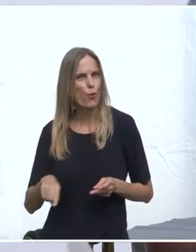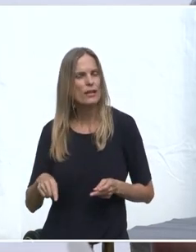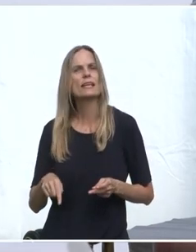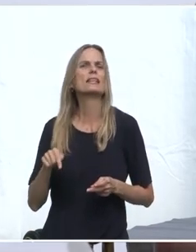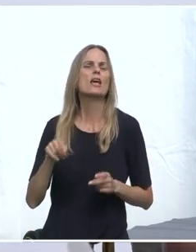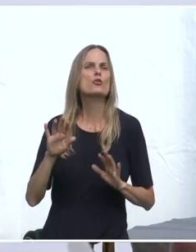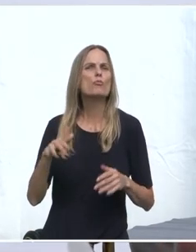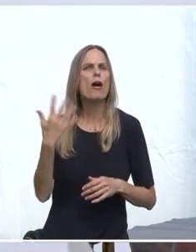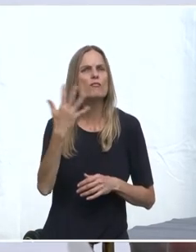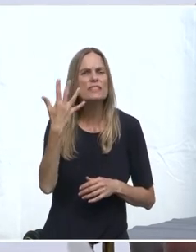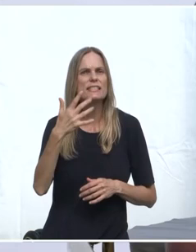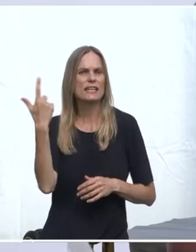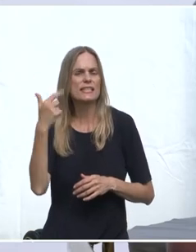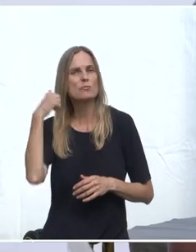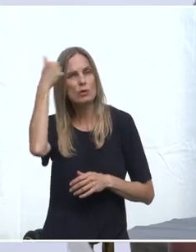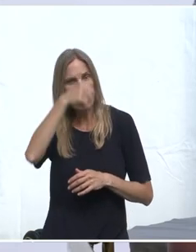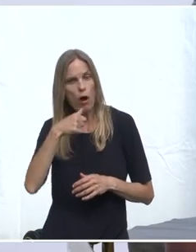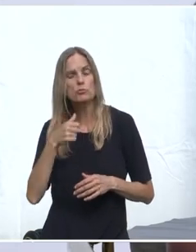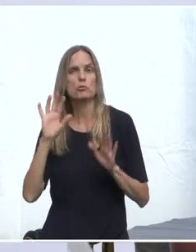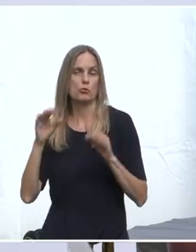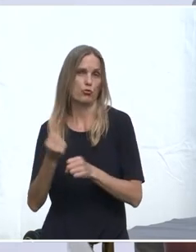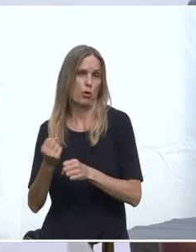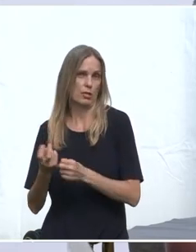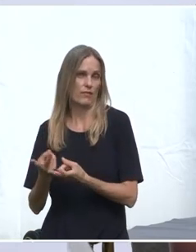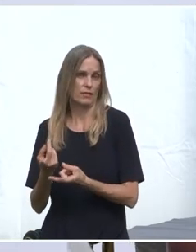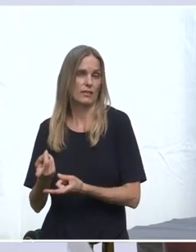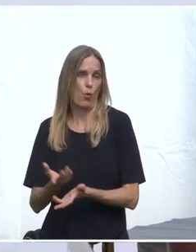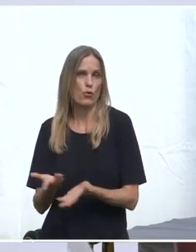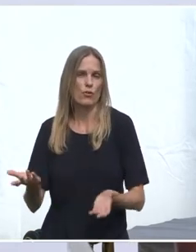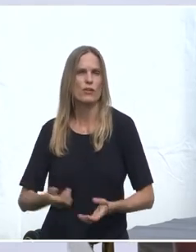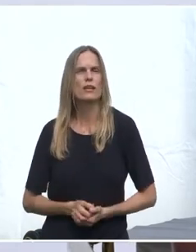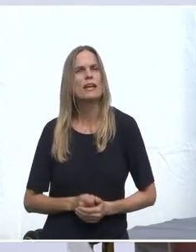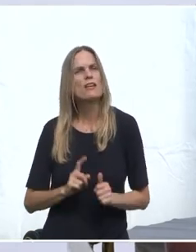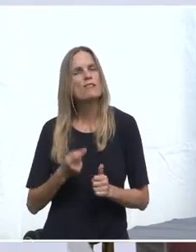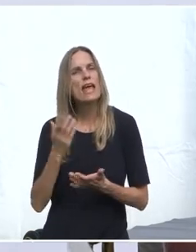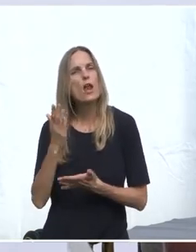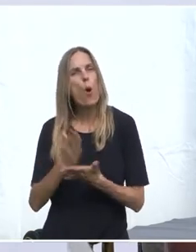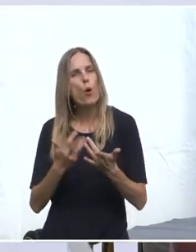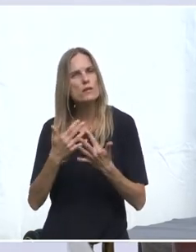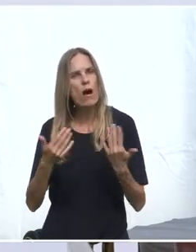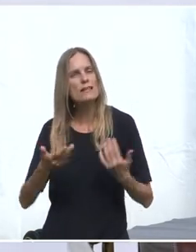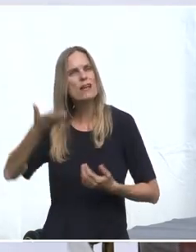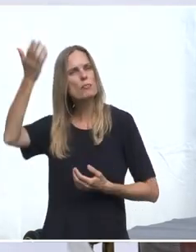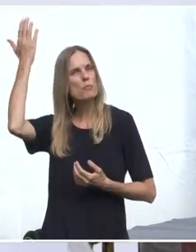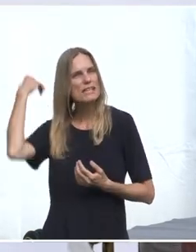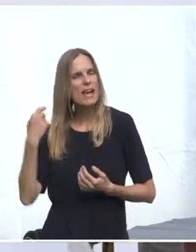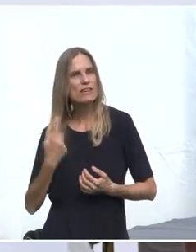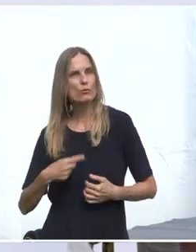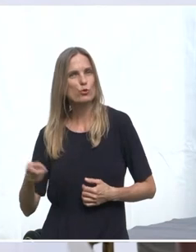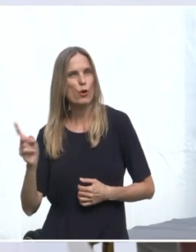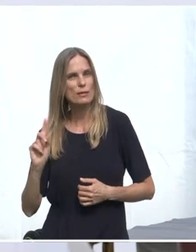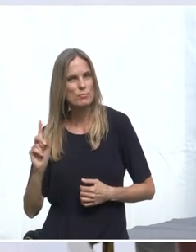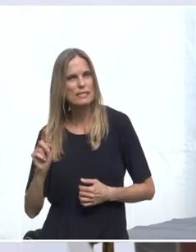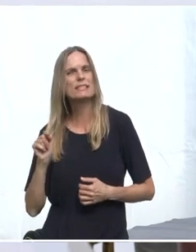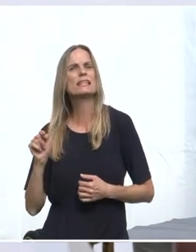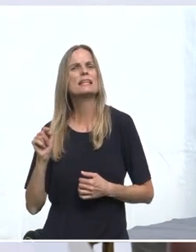or 70-year-olds. And then we talk about things that are past. And this is something that